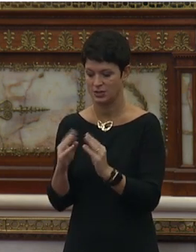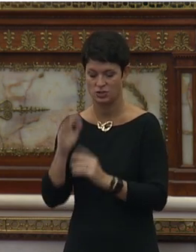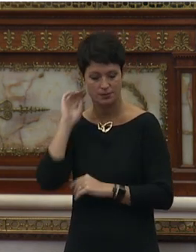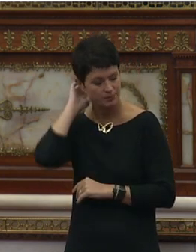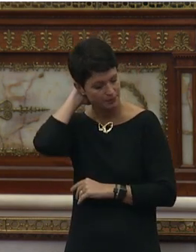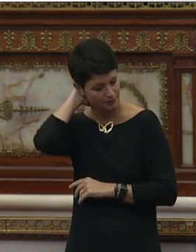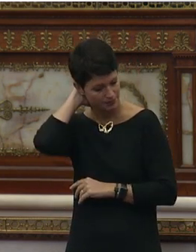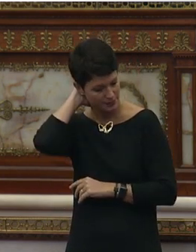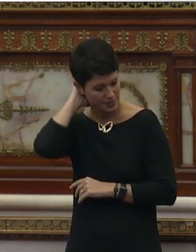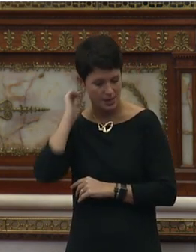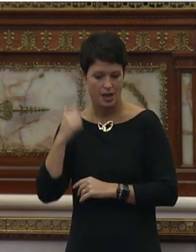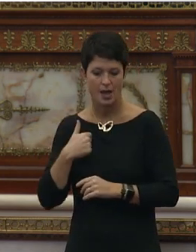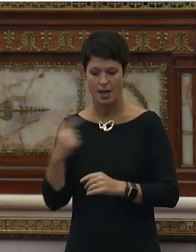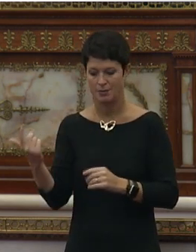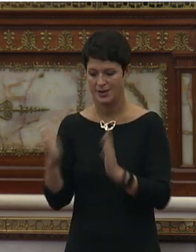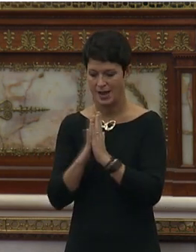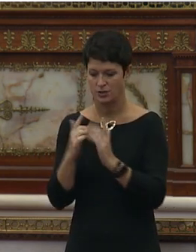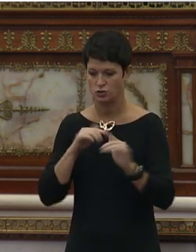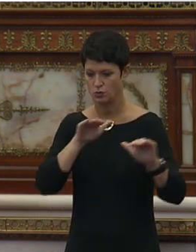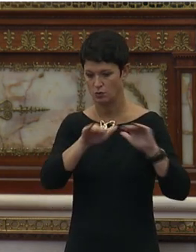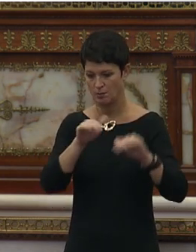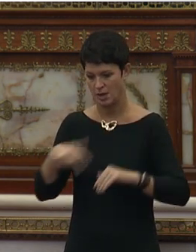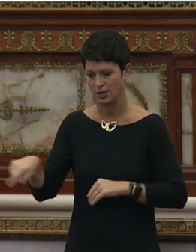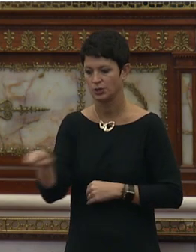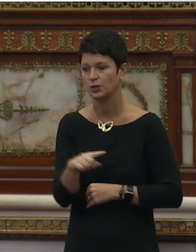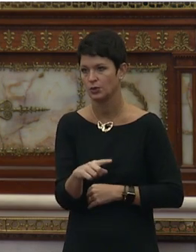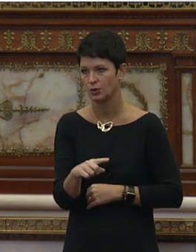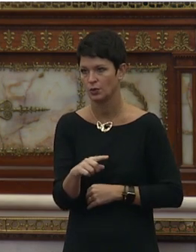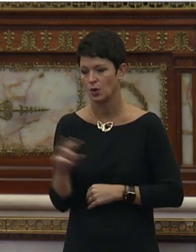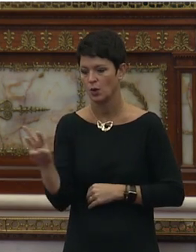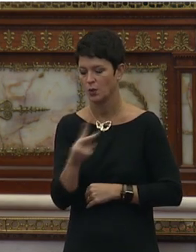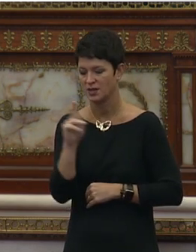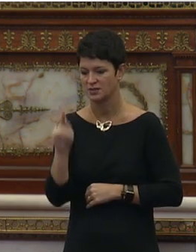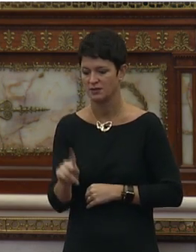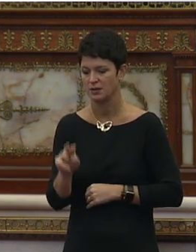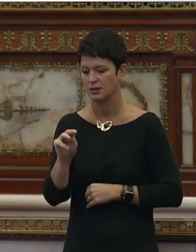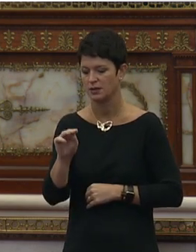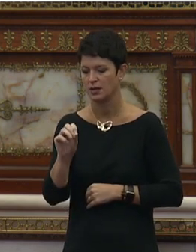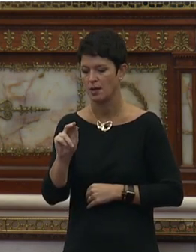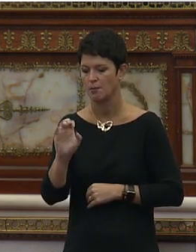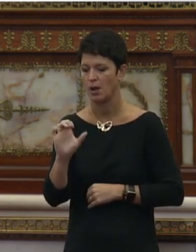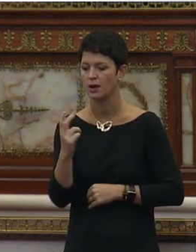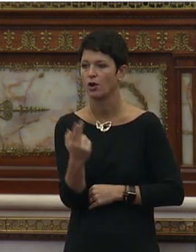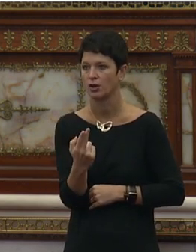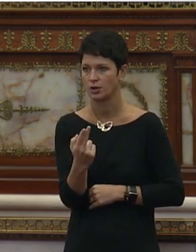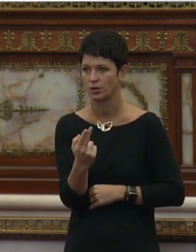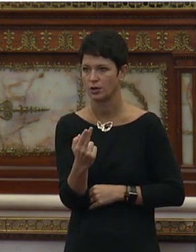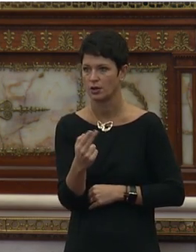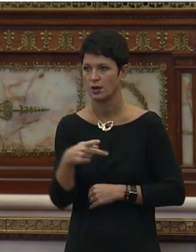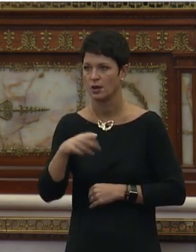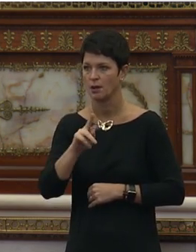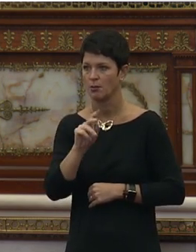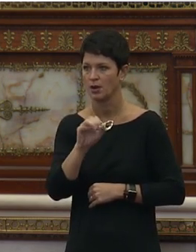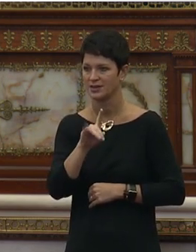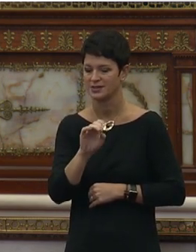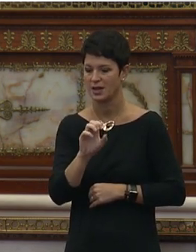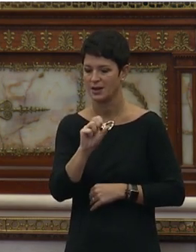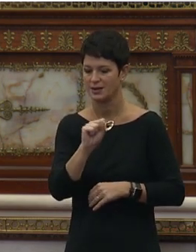for me to remind you of the West Philly Monarchs, Parkside